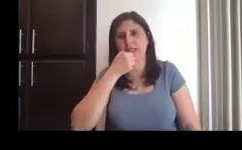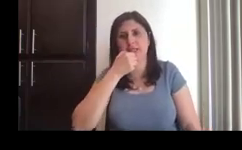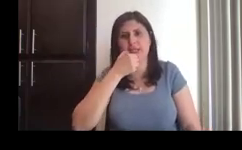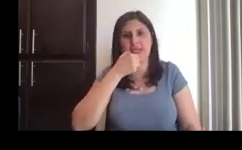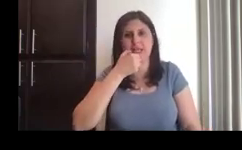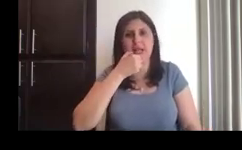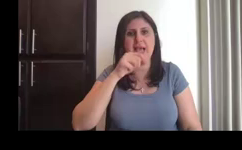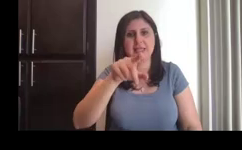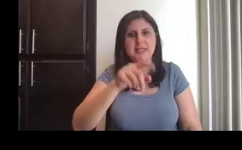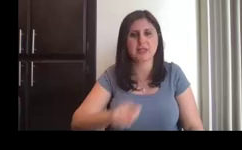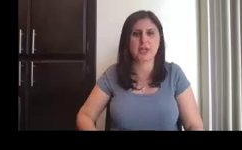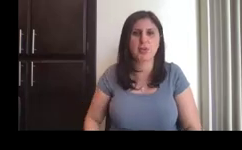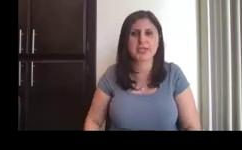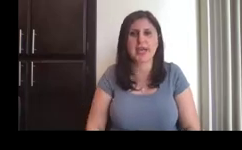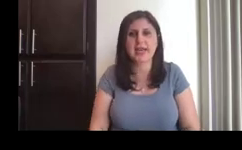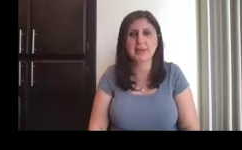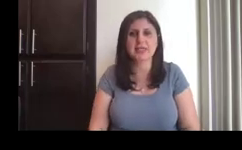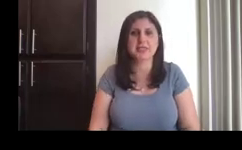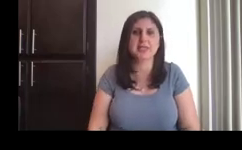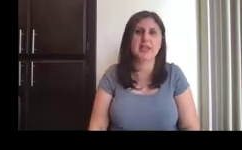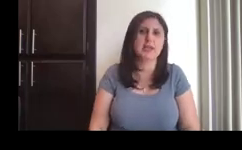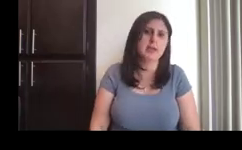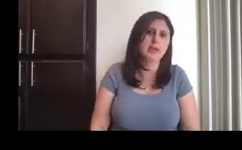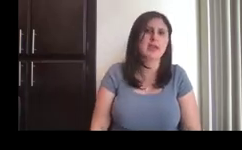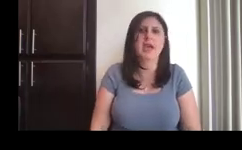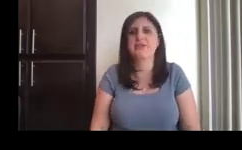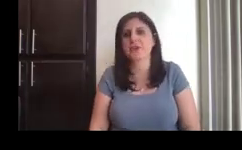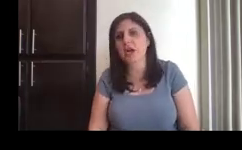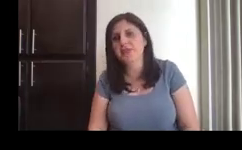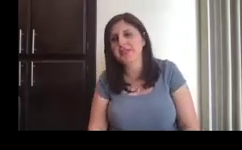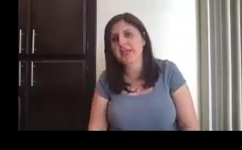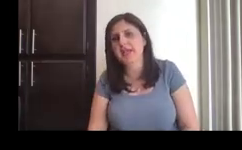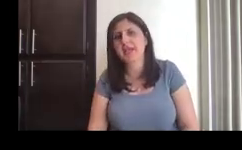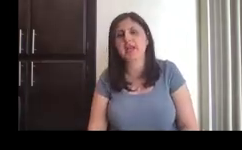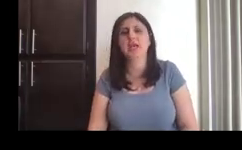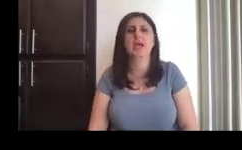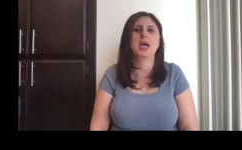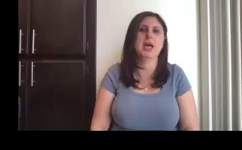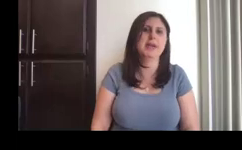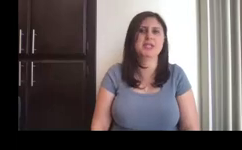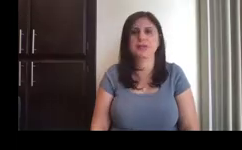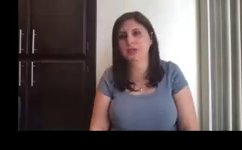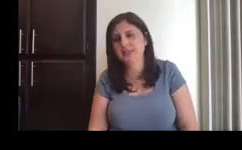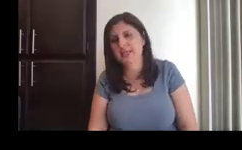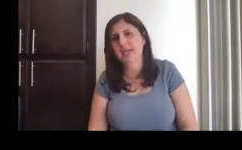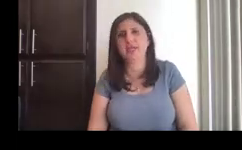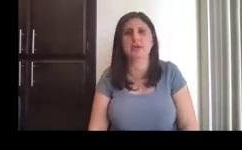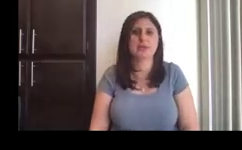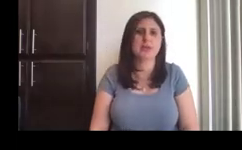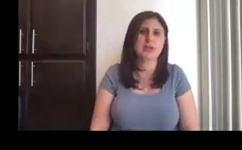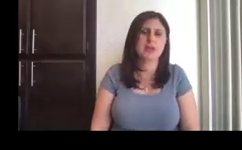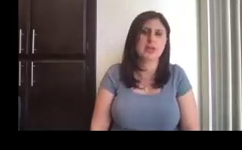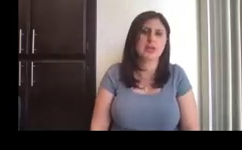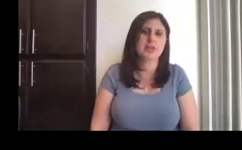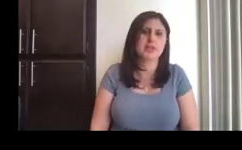Okay, so we're going to practice in class, and you're going to point to items and say, I forgot the sign. I don't know the sign. I